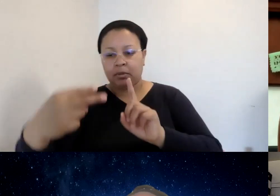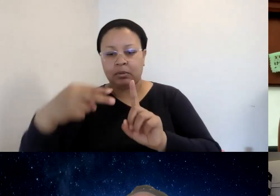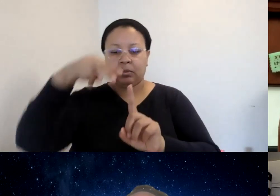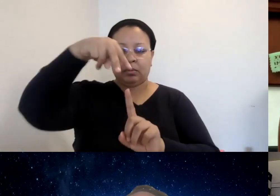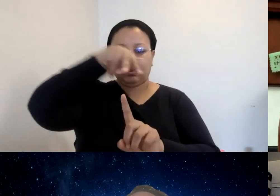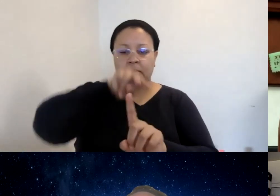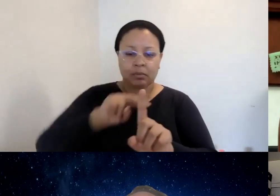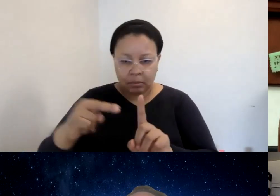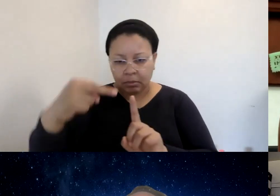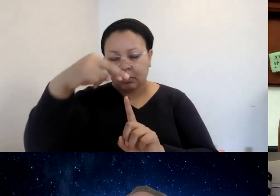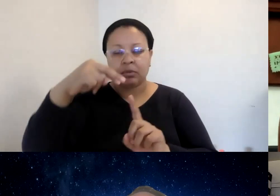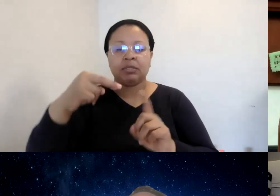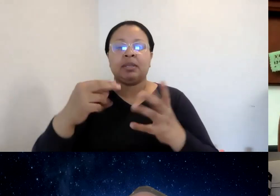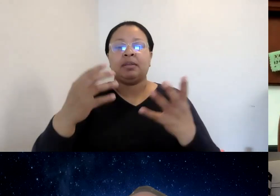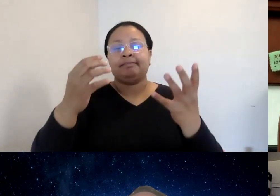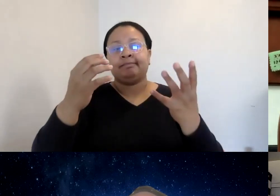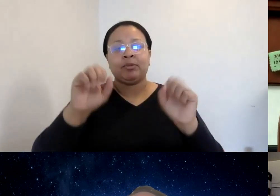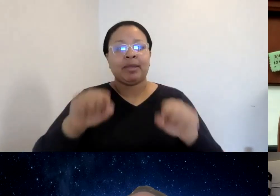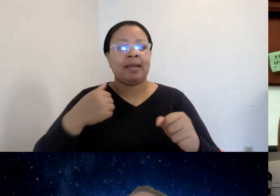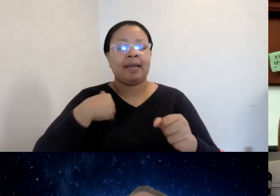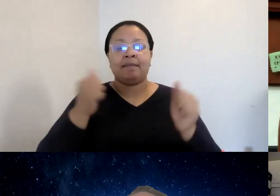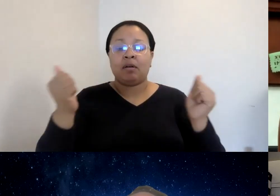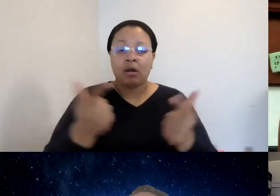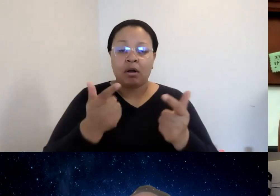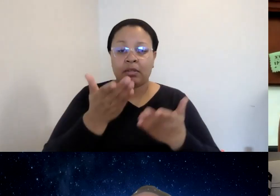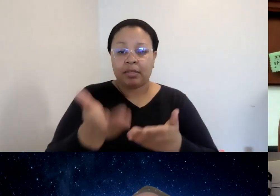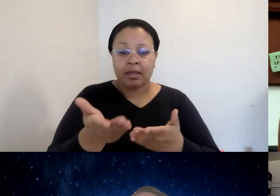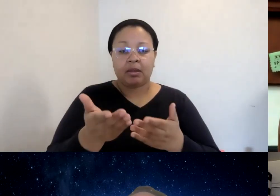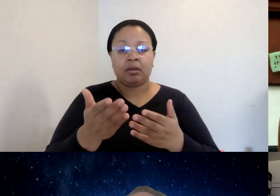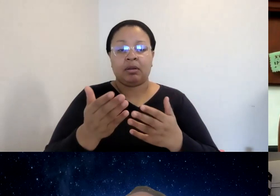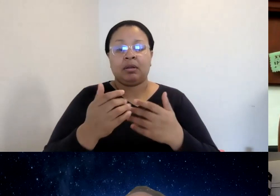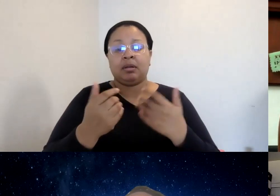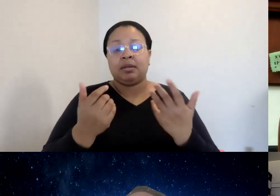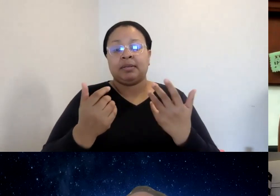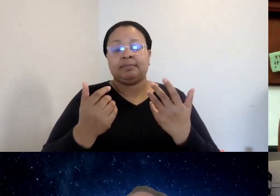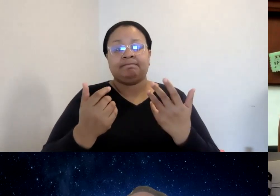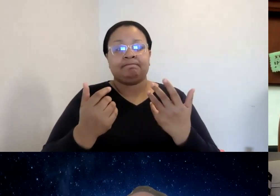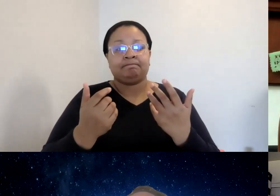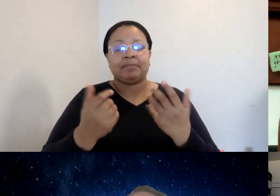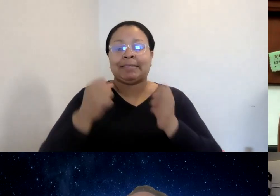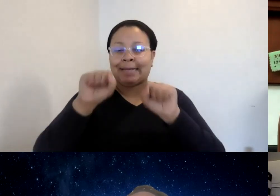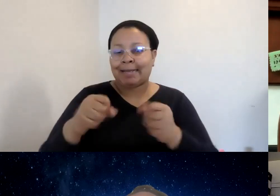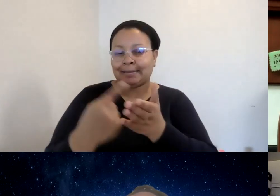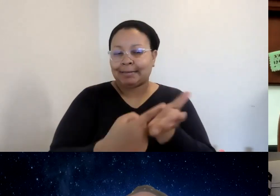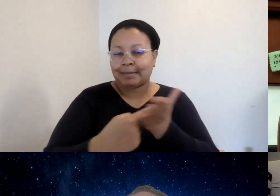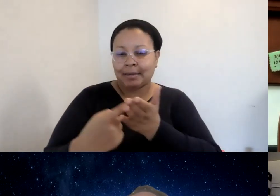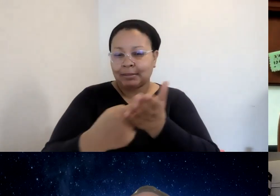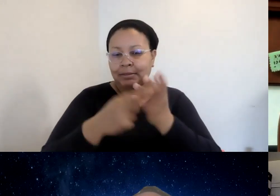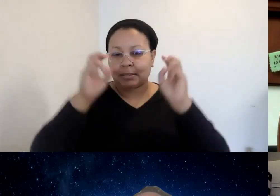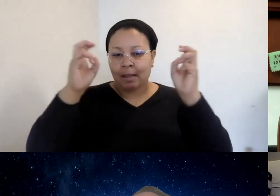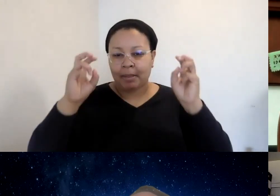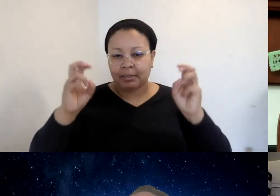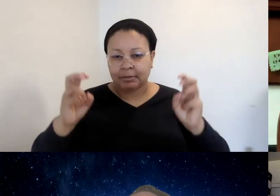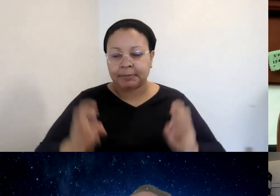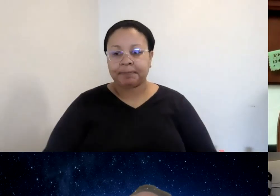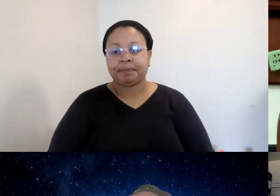get everyone at the table who is able to discuss the topics.